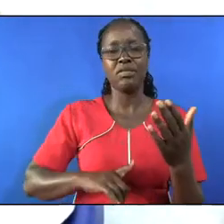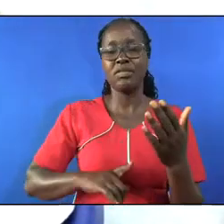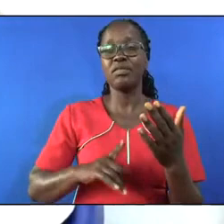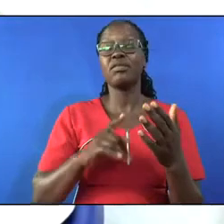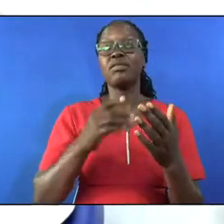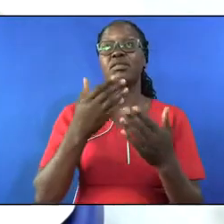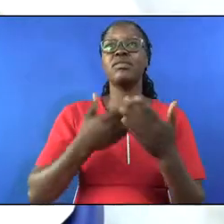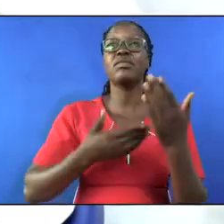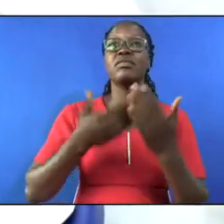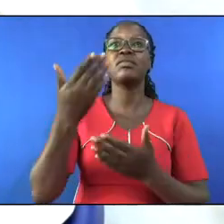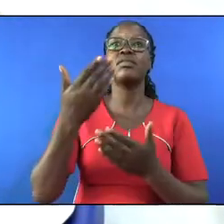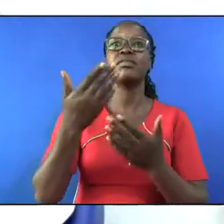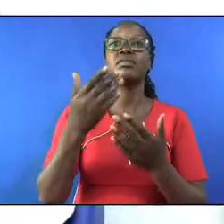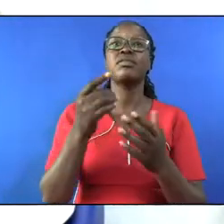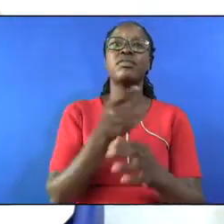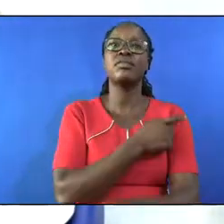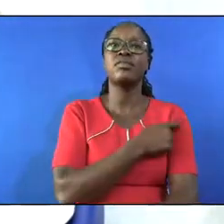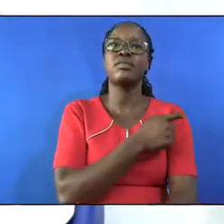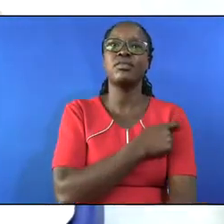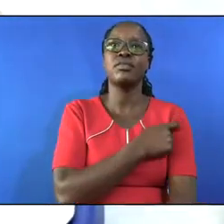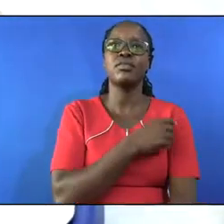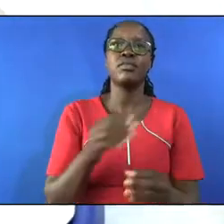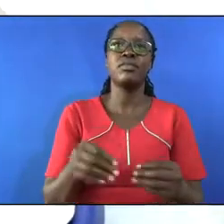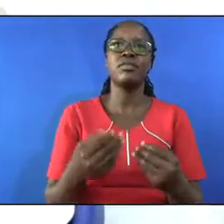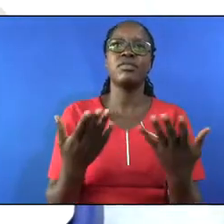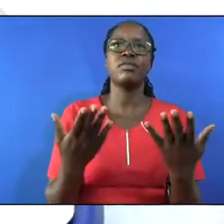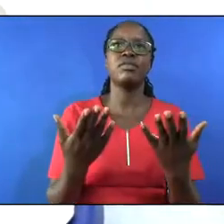offerings to the Lord with such